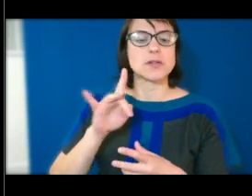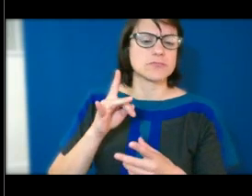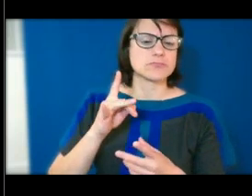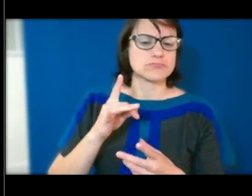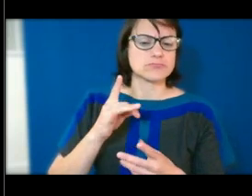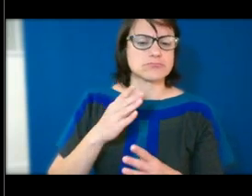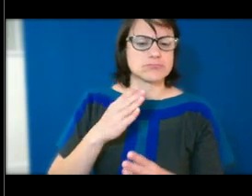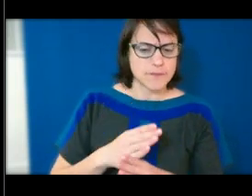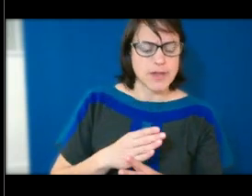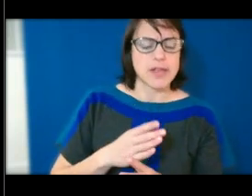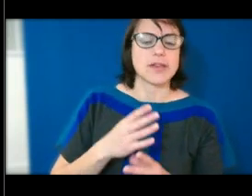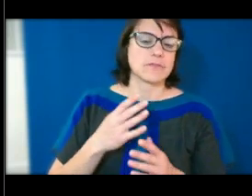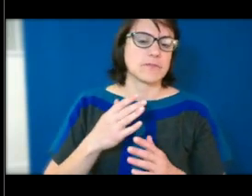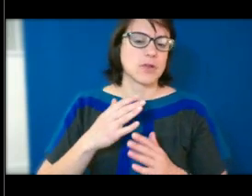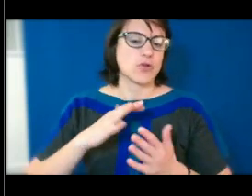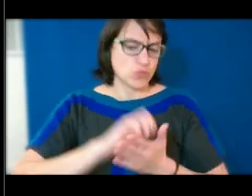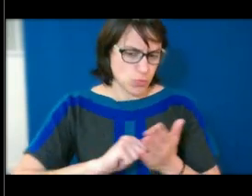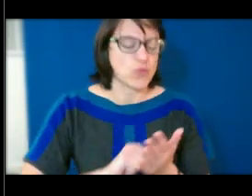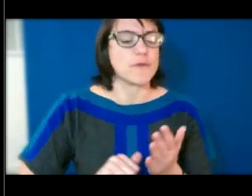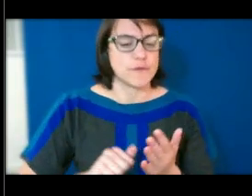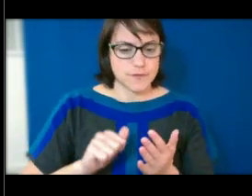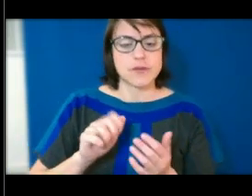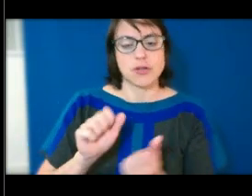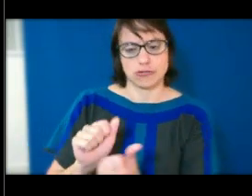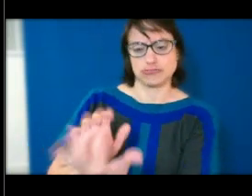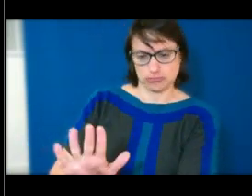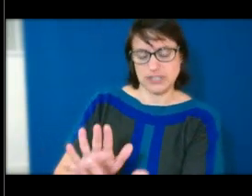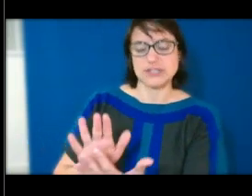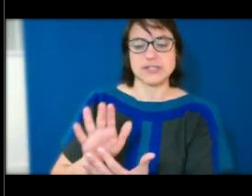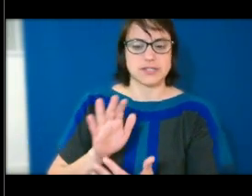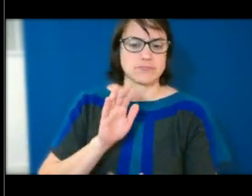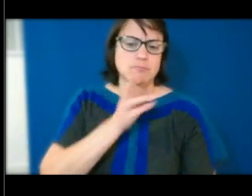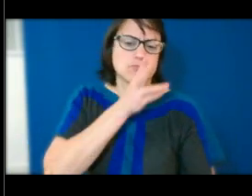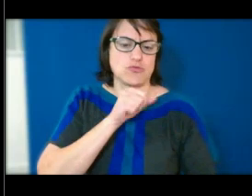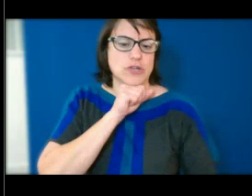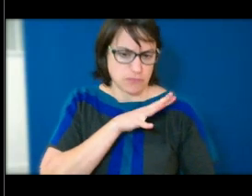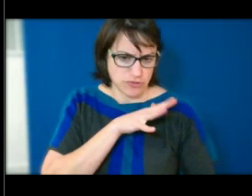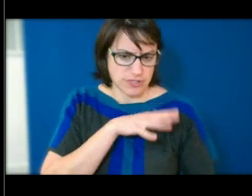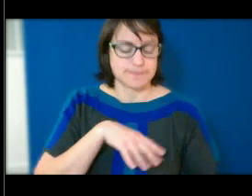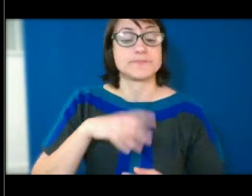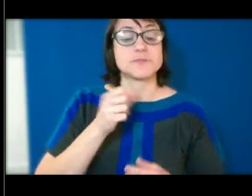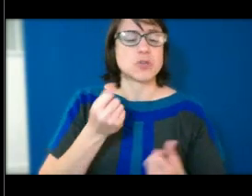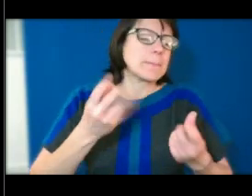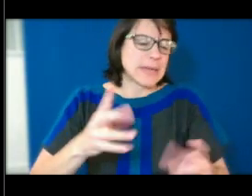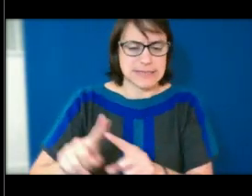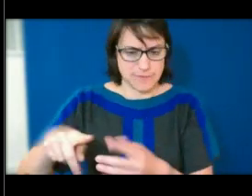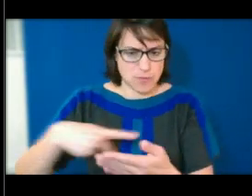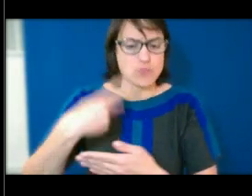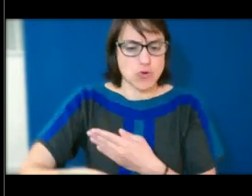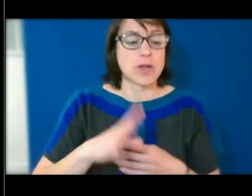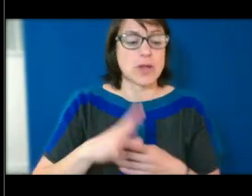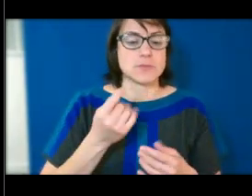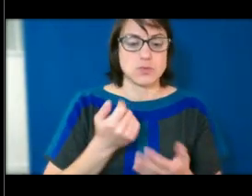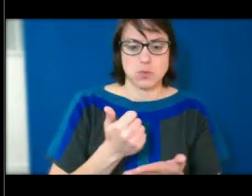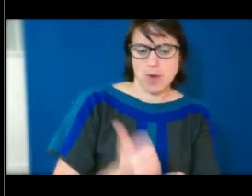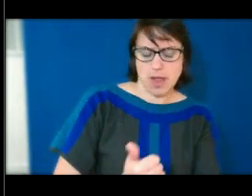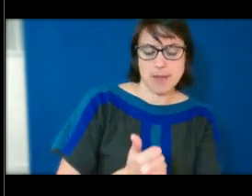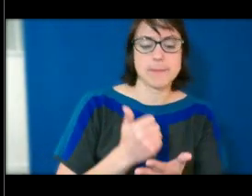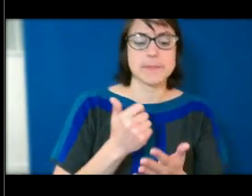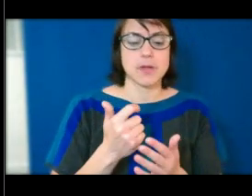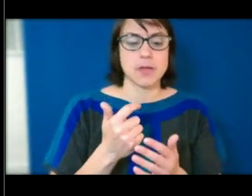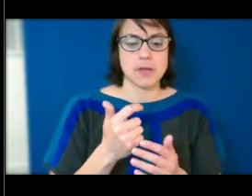complementary programs that are helping to build out this critically important marine debris community around the nation.